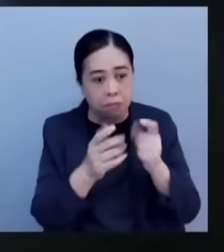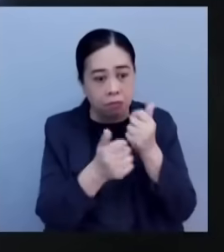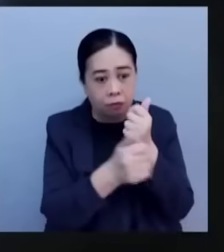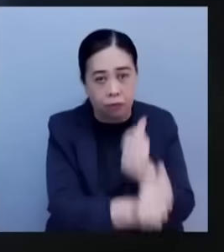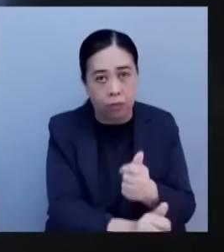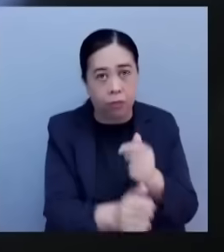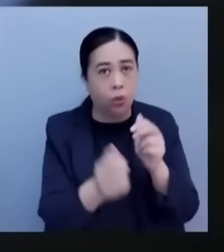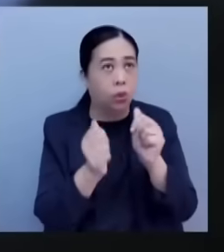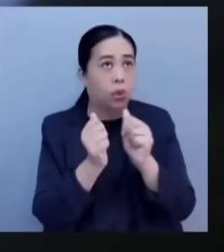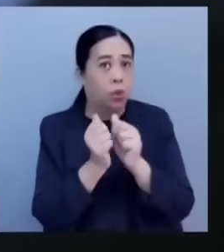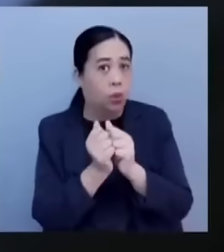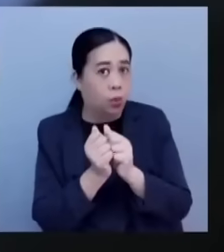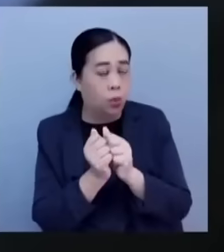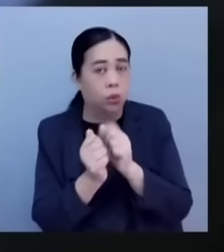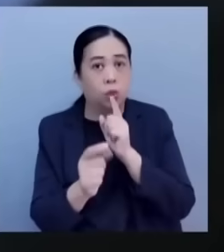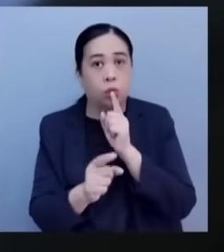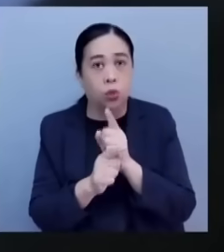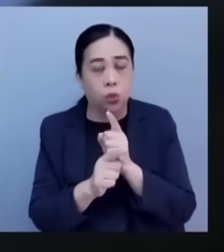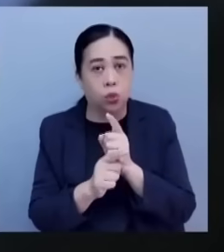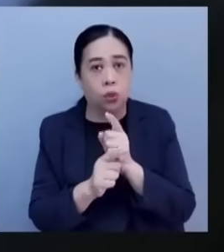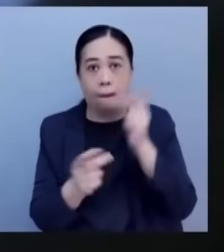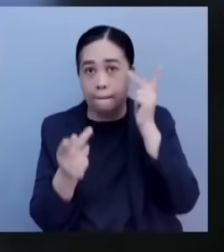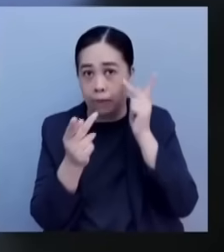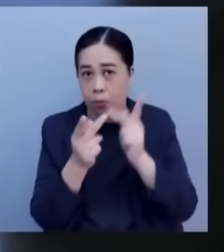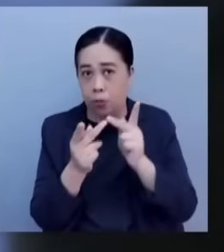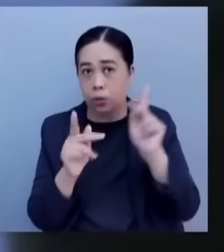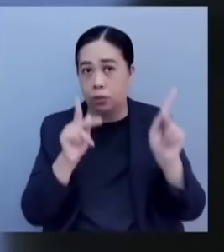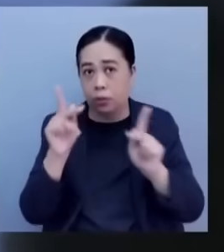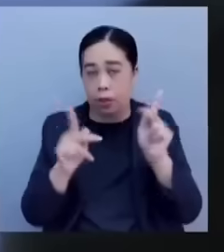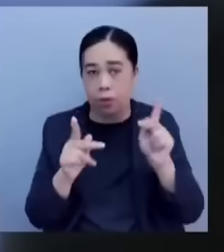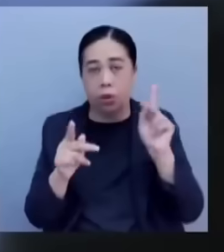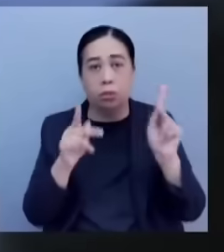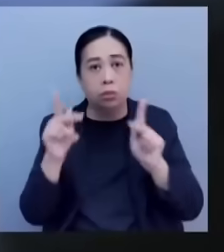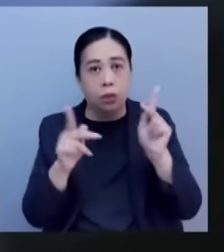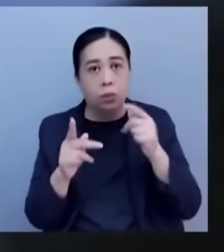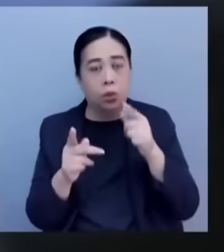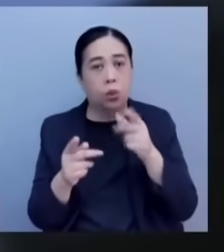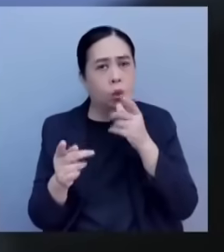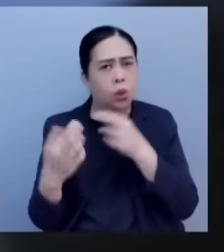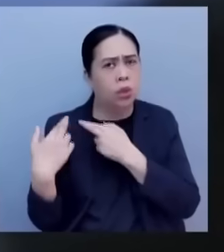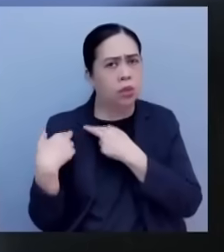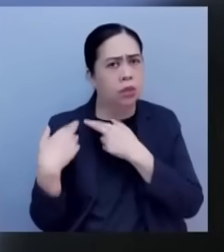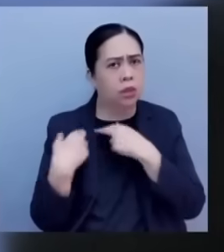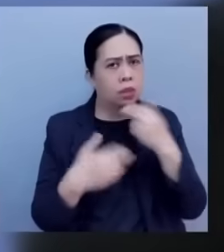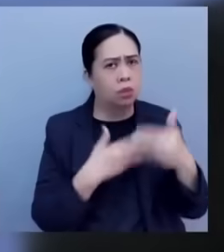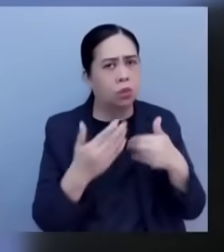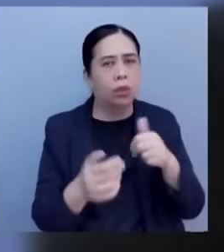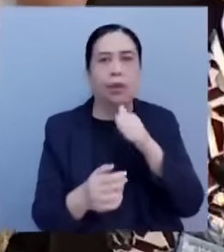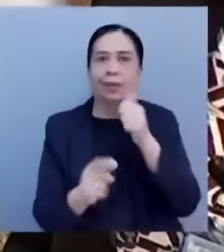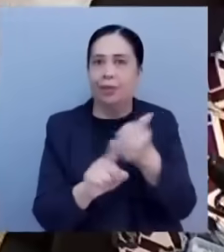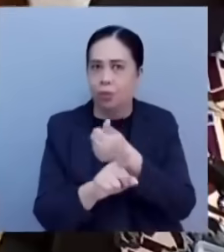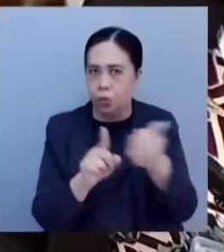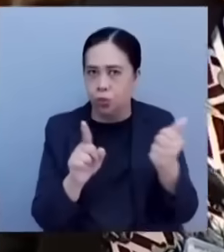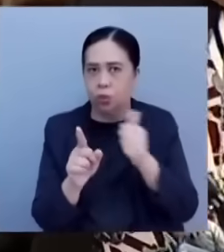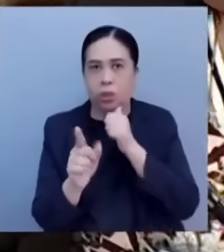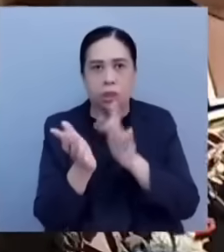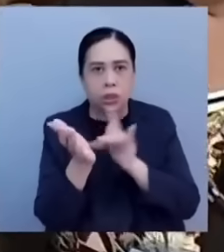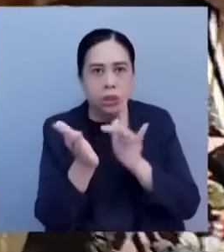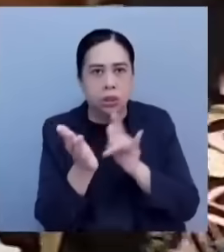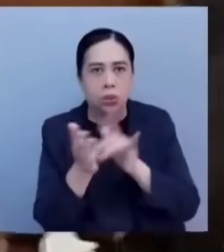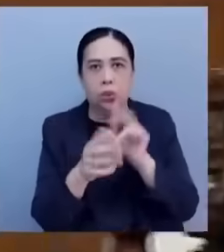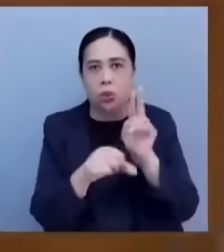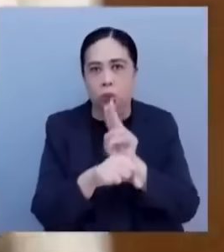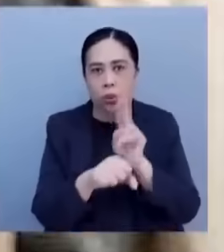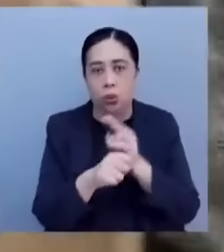with actual public purposes, and that the public officers responsible for them do not abuse the use of these funds.